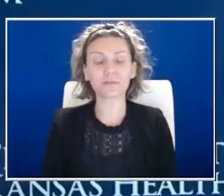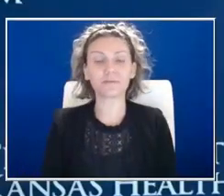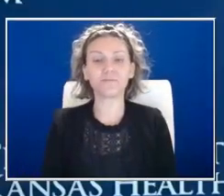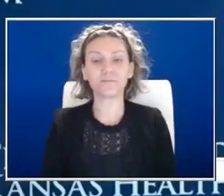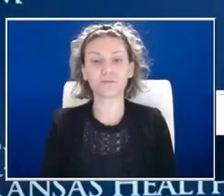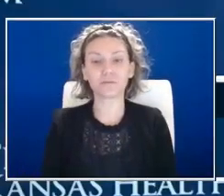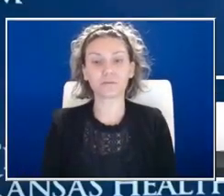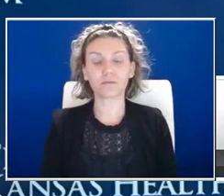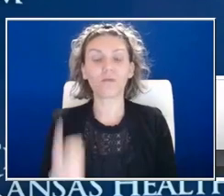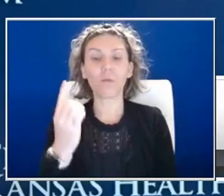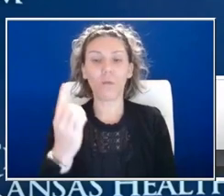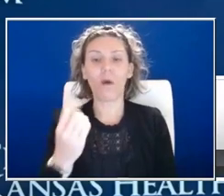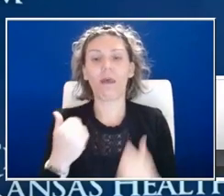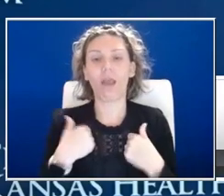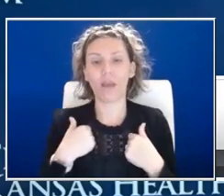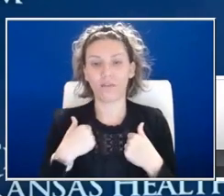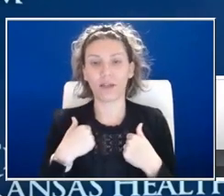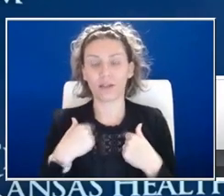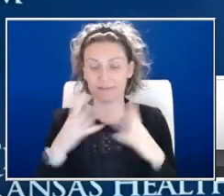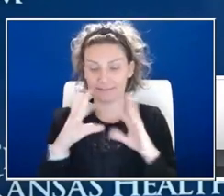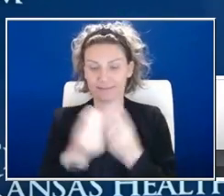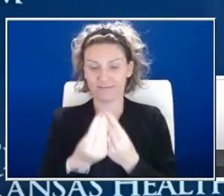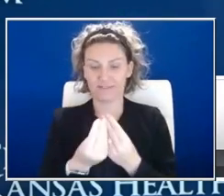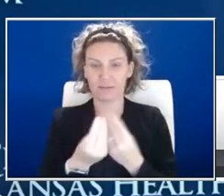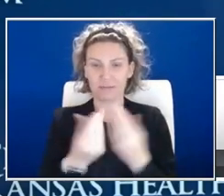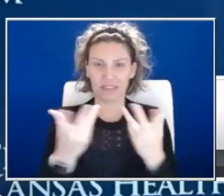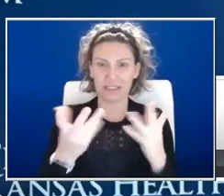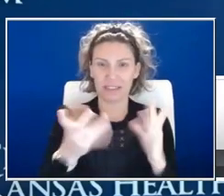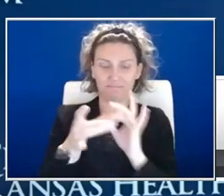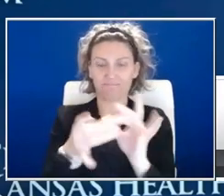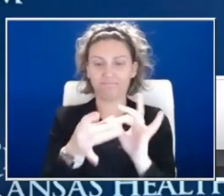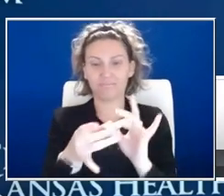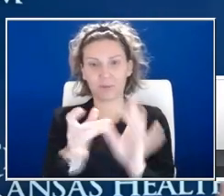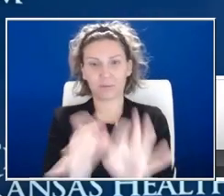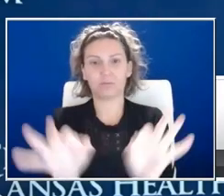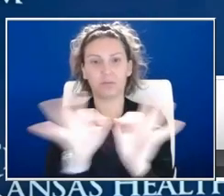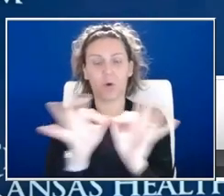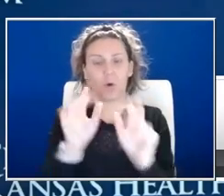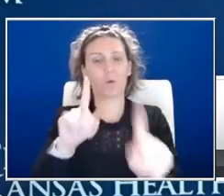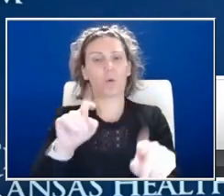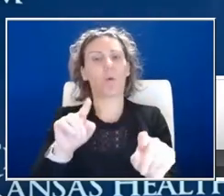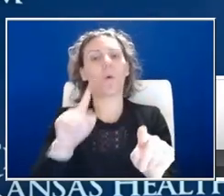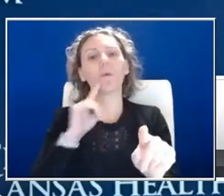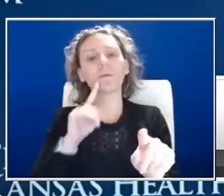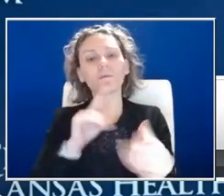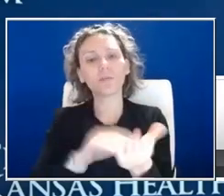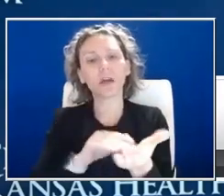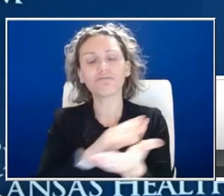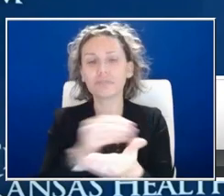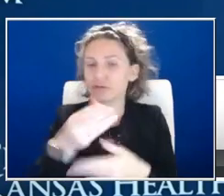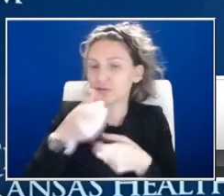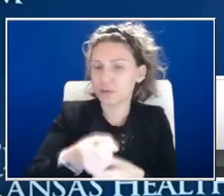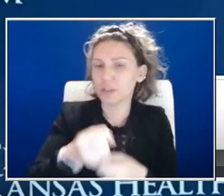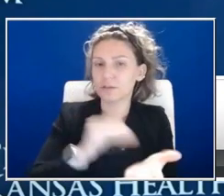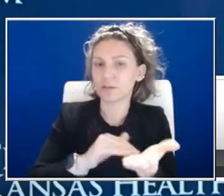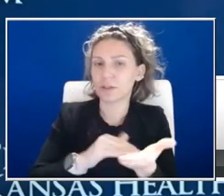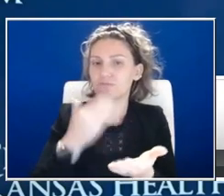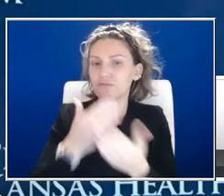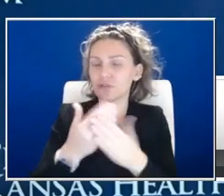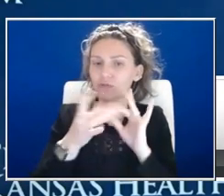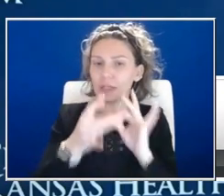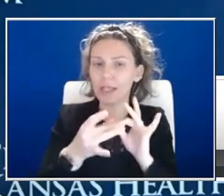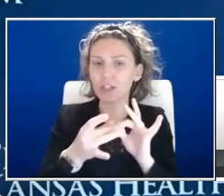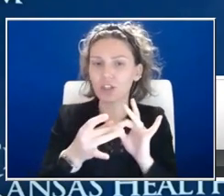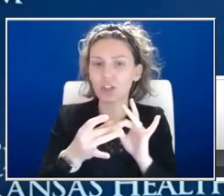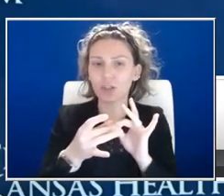a sort of a family sense of it's important to go to the doctor and have a doctor that you trust and have a good relationship with can go a